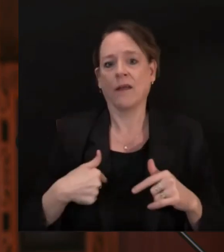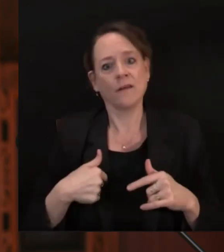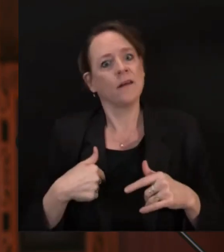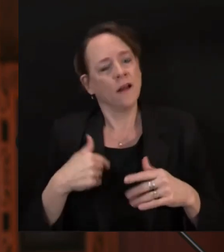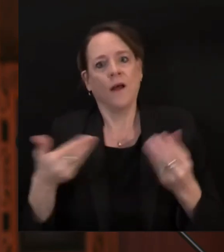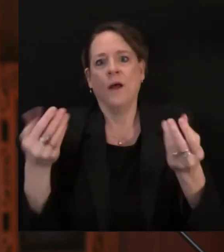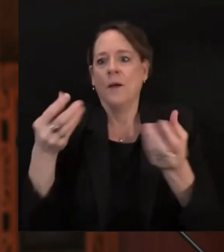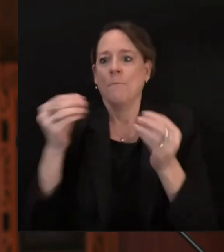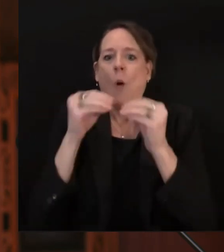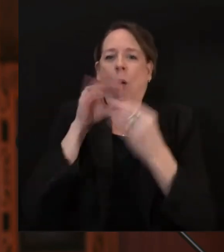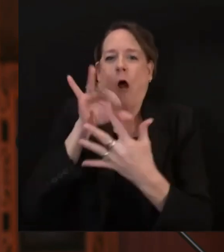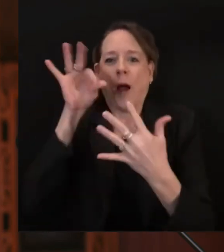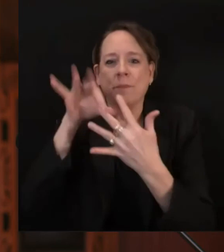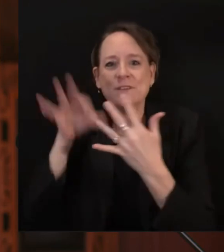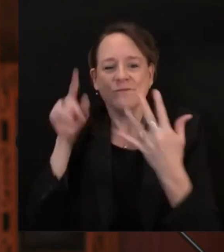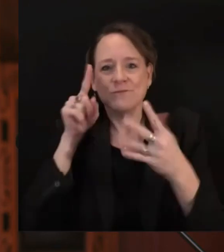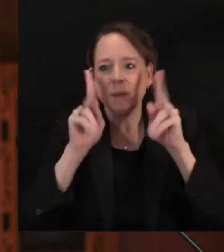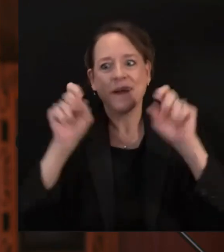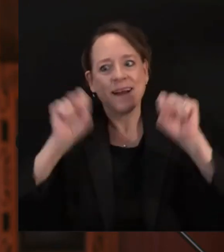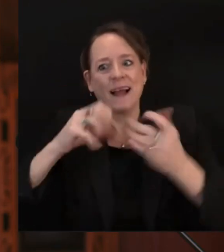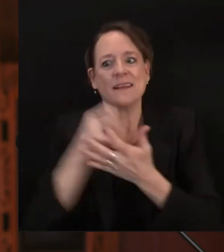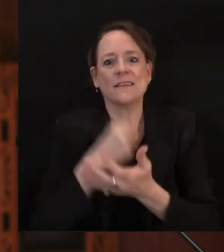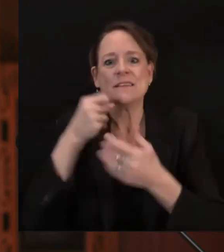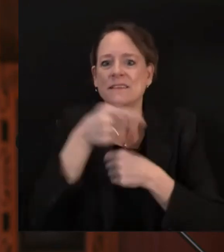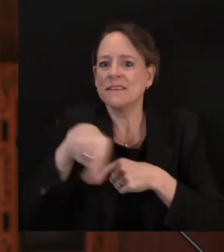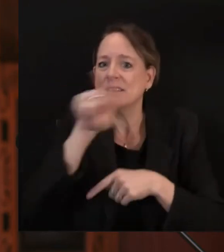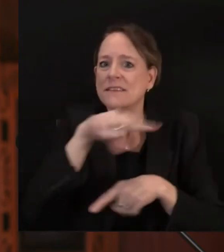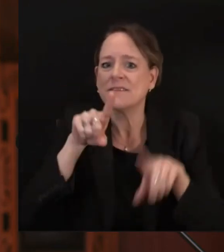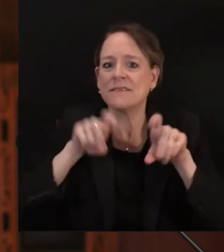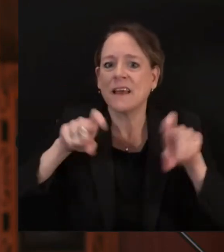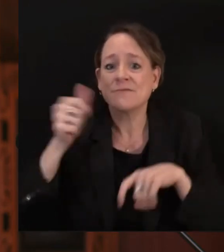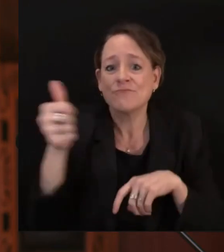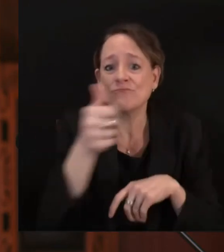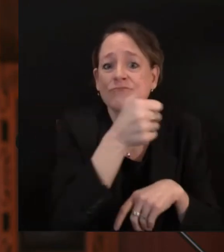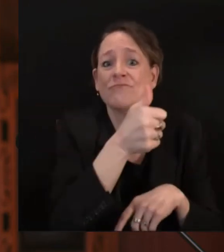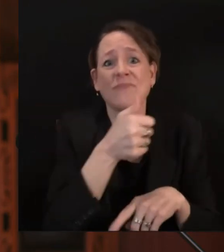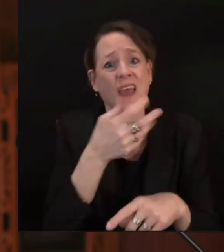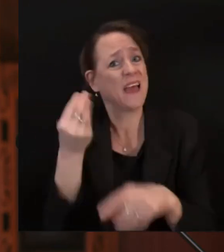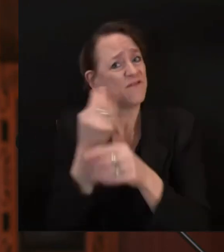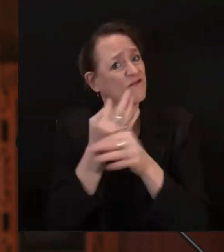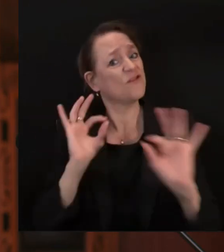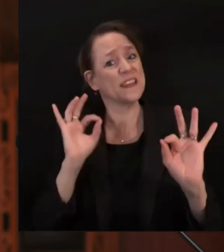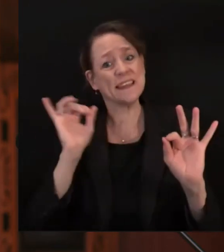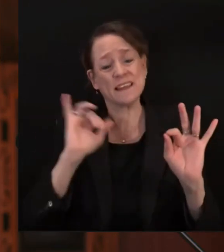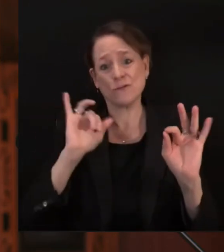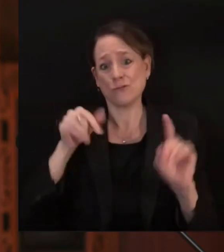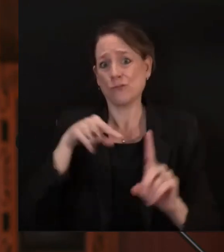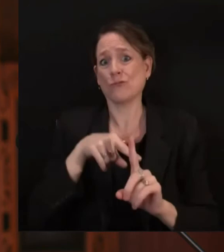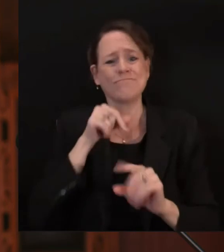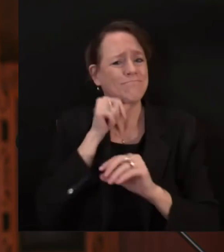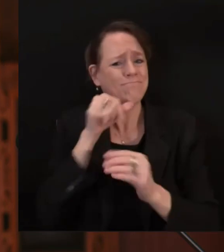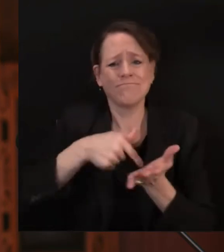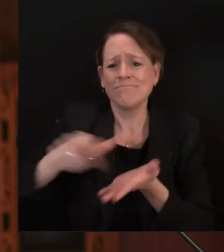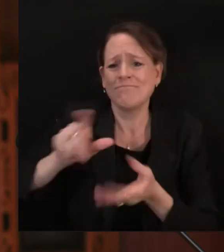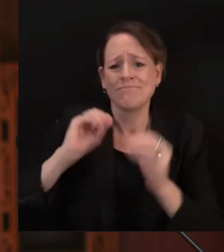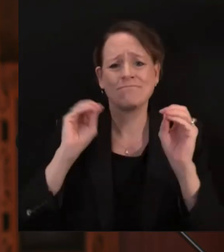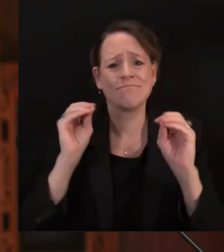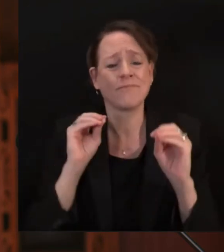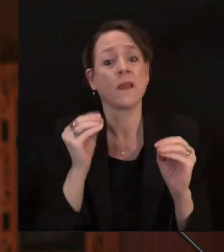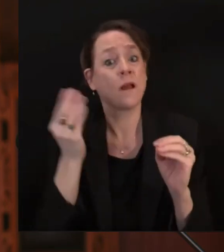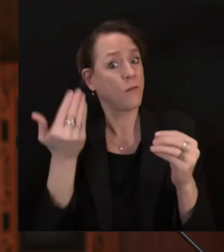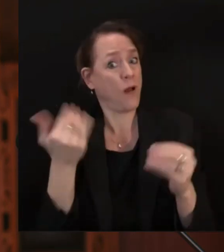ever. In recent weeks, we've seen a decrease in the number of people seeking COVID-19 tests, so let me remind you, if